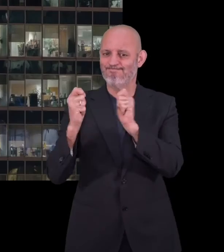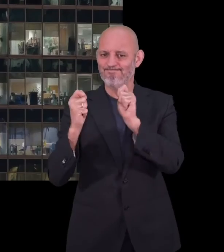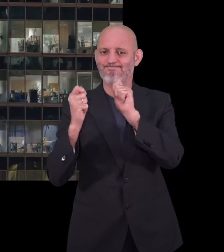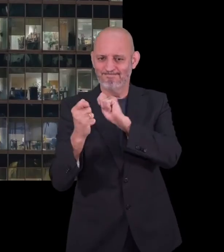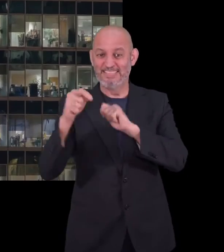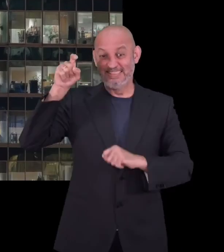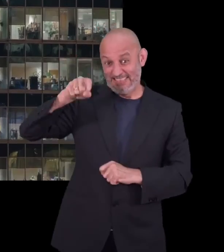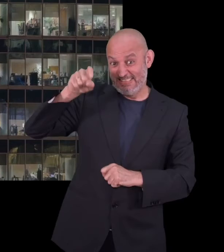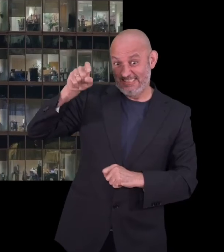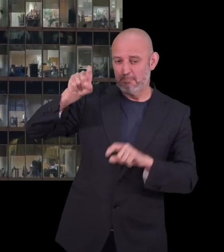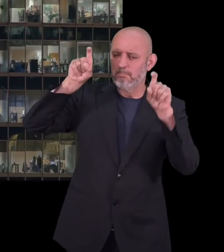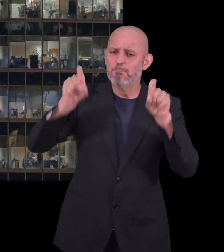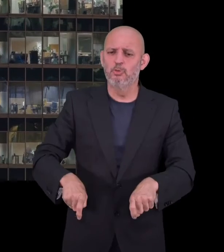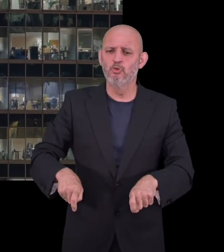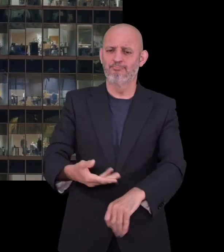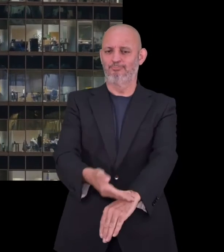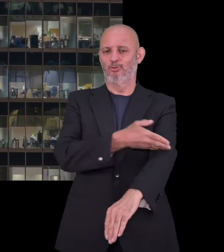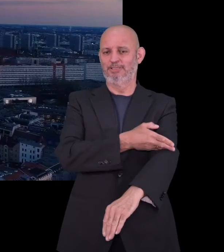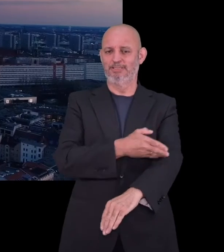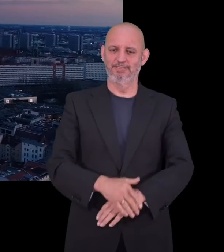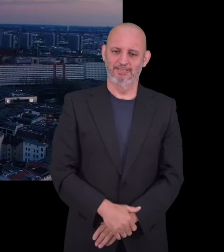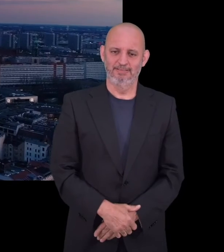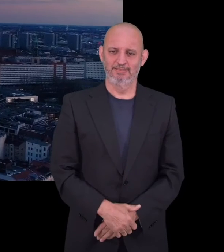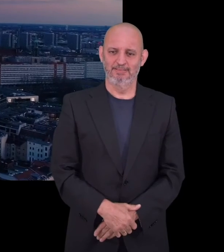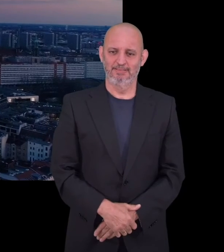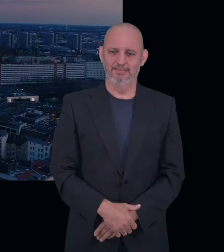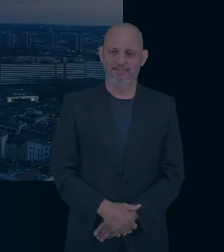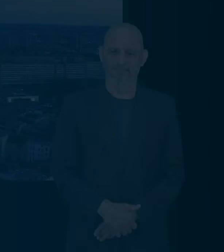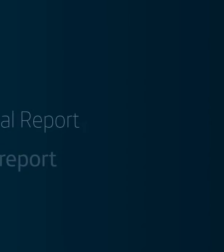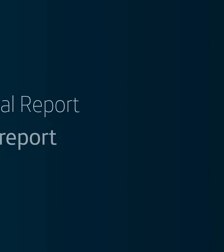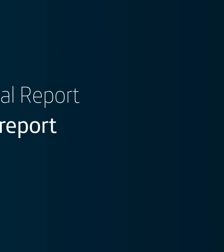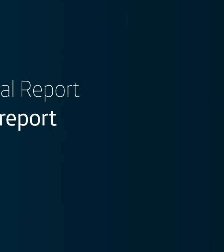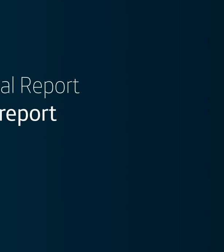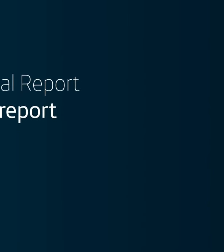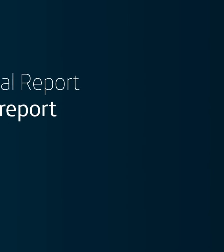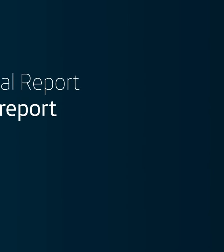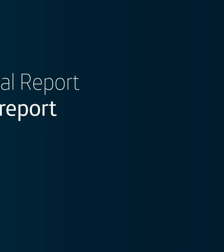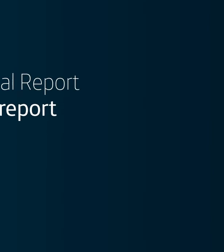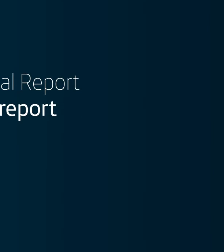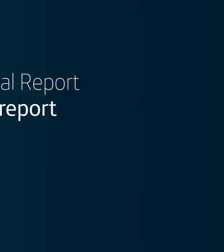leader in the sector, we must be prepared to strive for and guarantee that transformation.